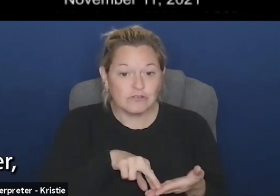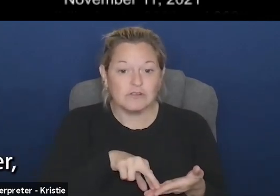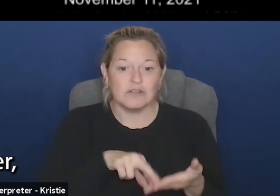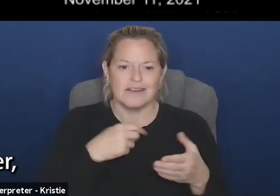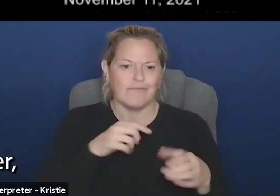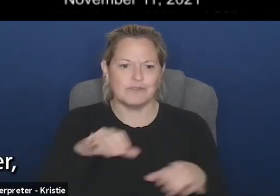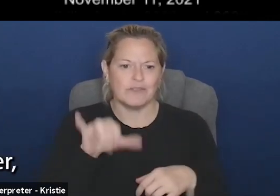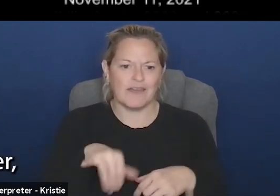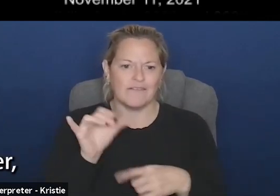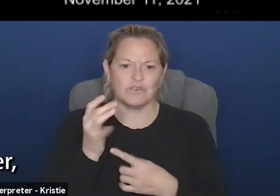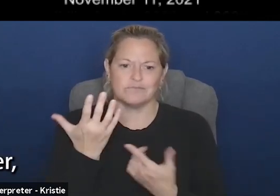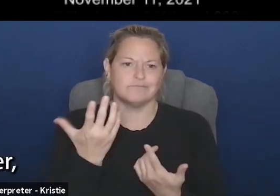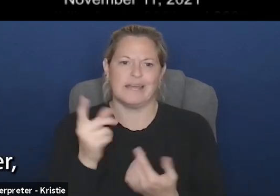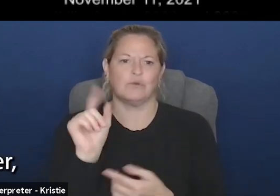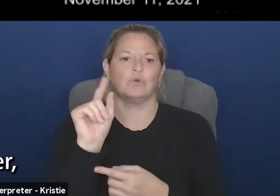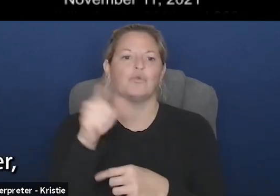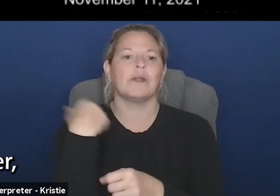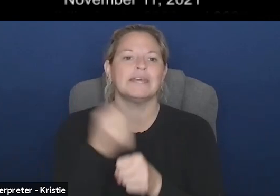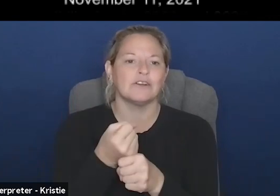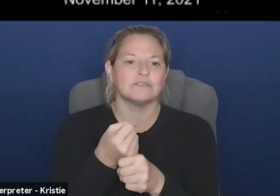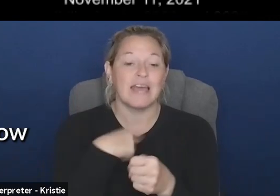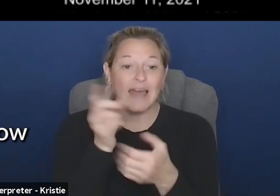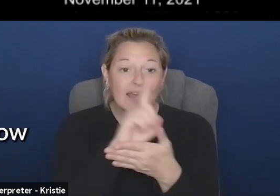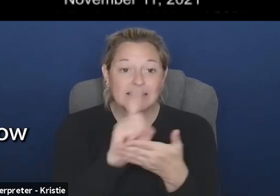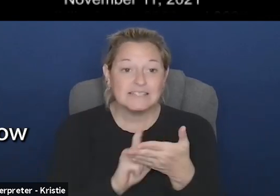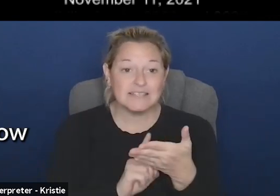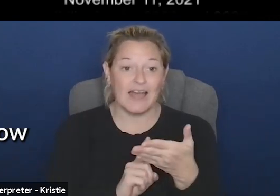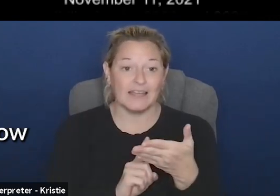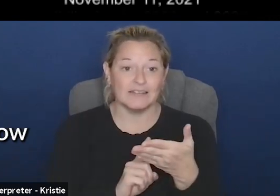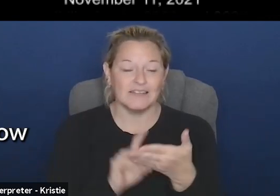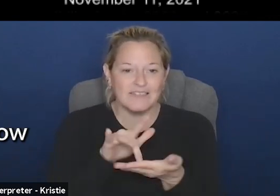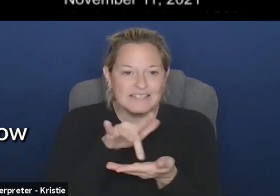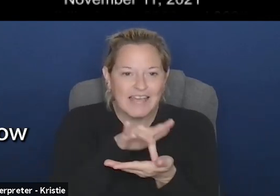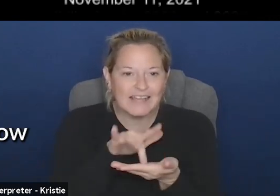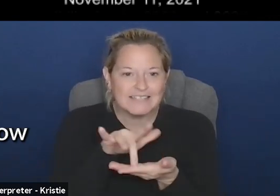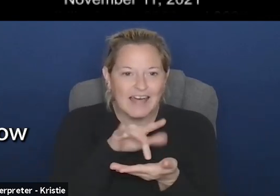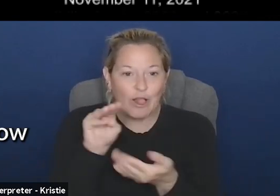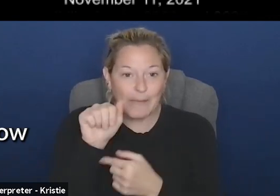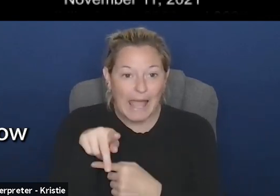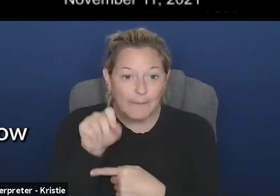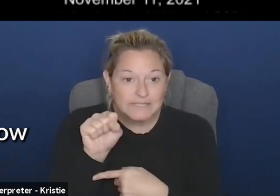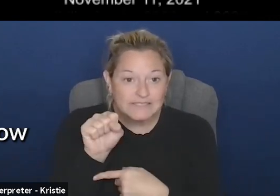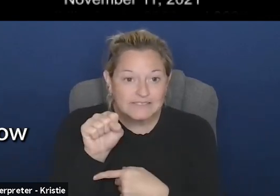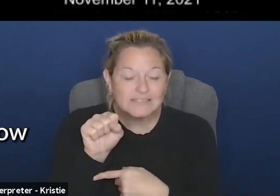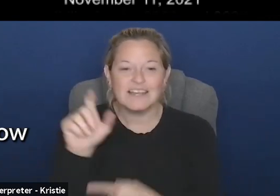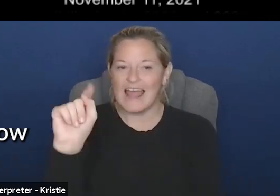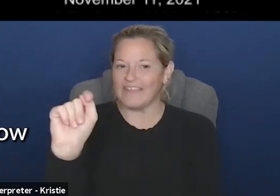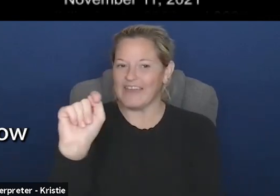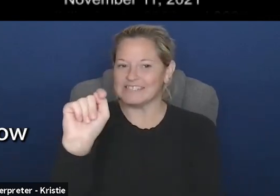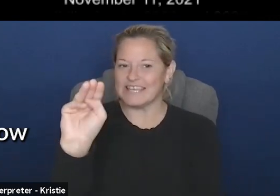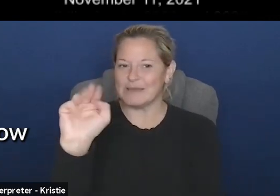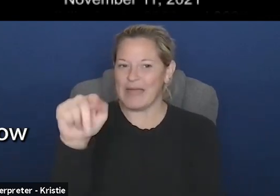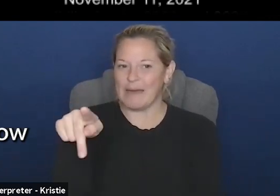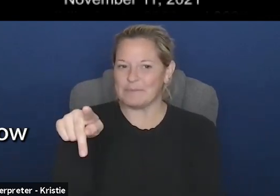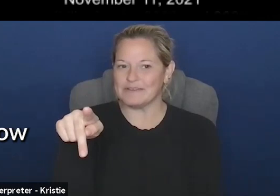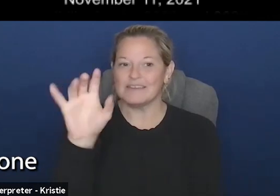and I designed, as was mentioned earlier, the tactile maps that the TMAP, which now lives at the